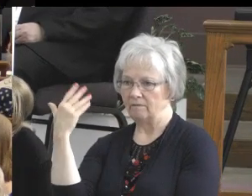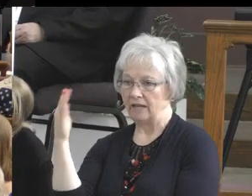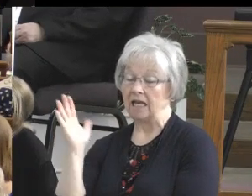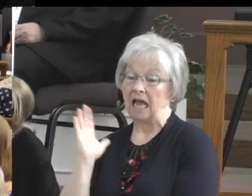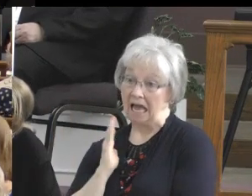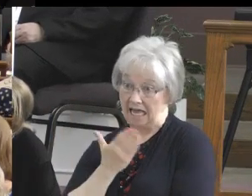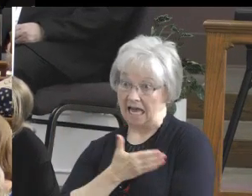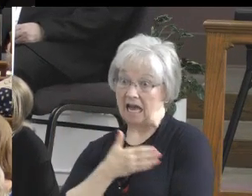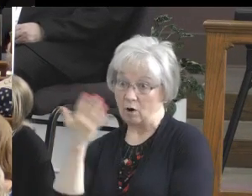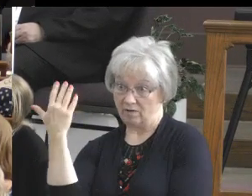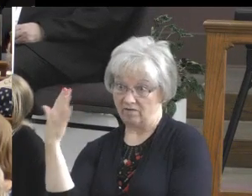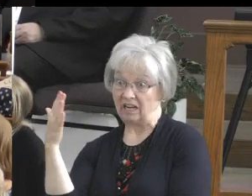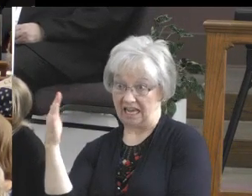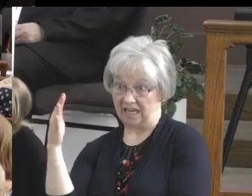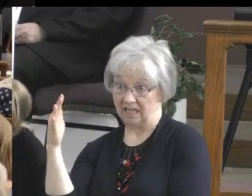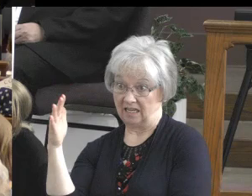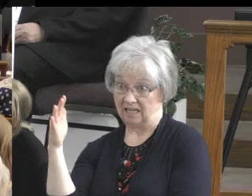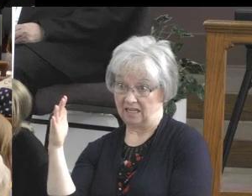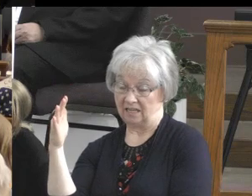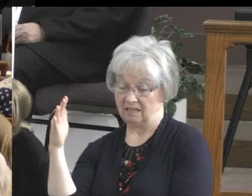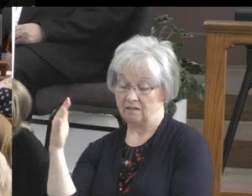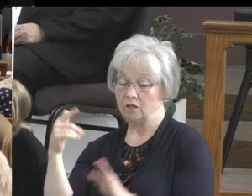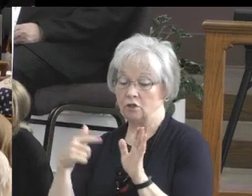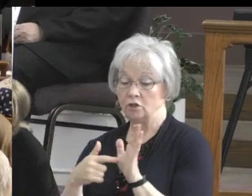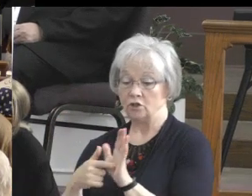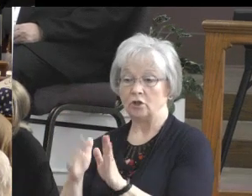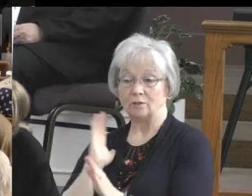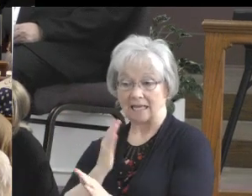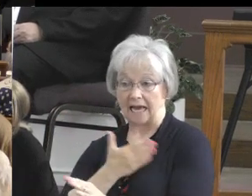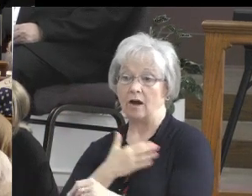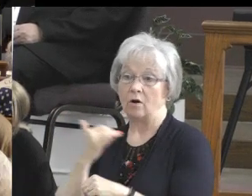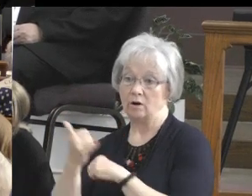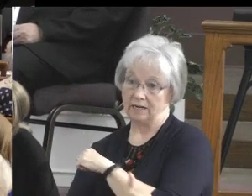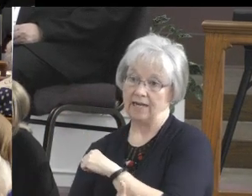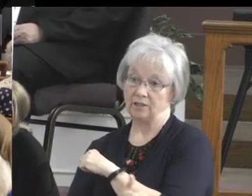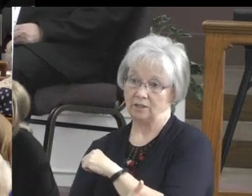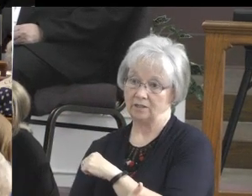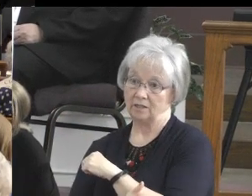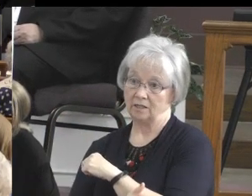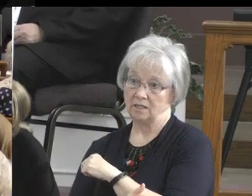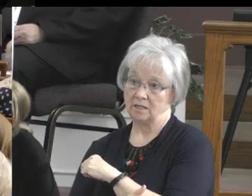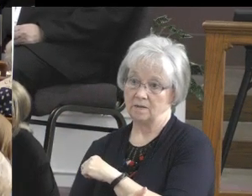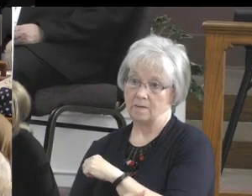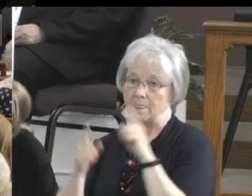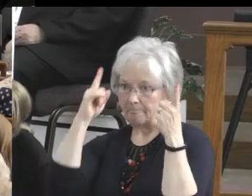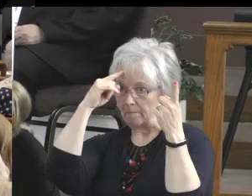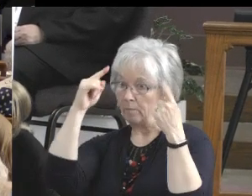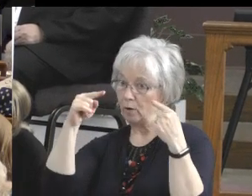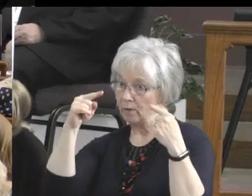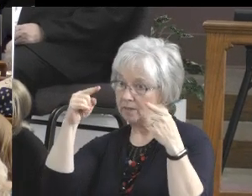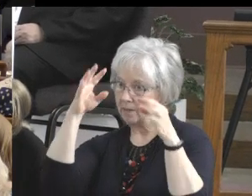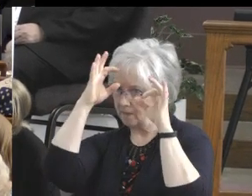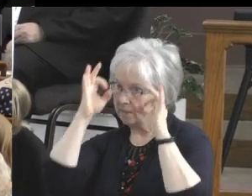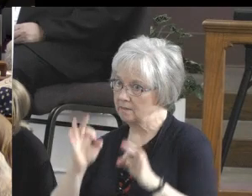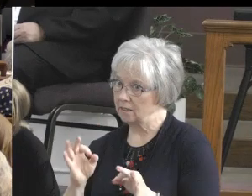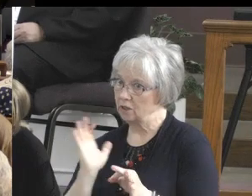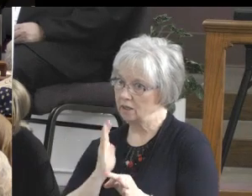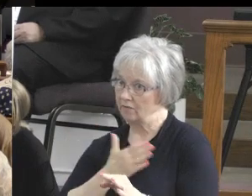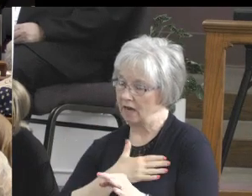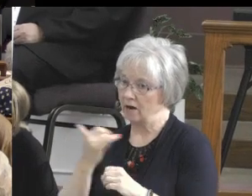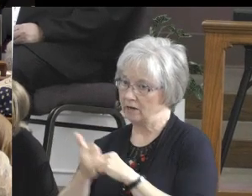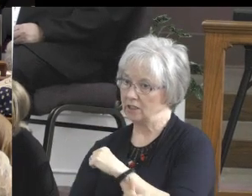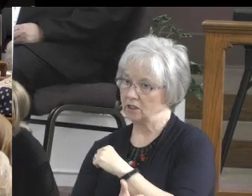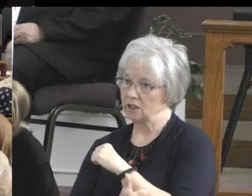the United States flag, is a symbol of our nation. It represents the purpose and resolve of our nation, and it was first expressed by our